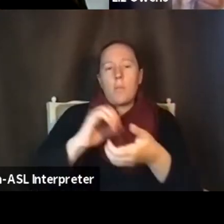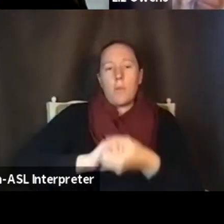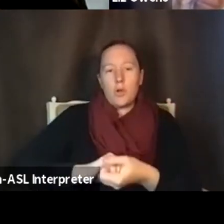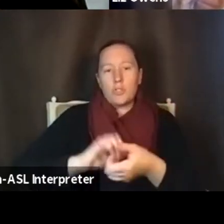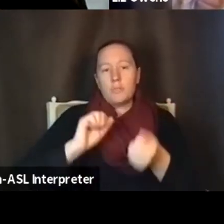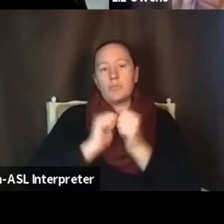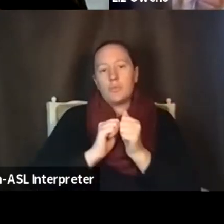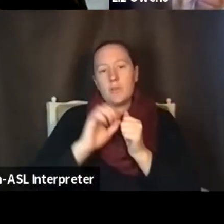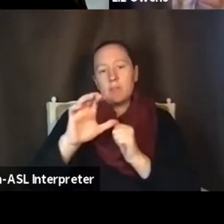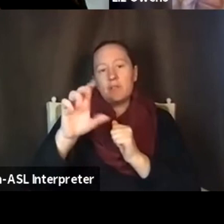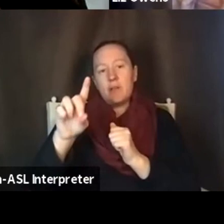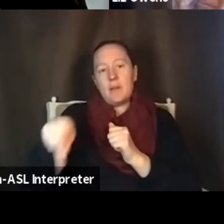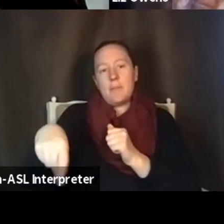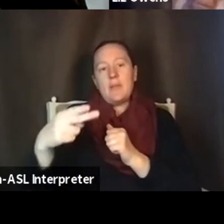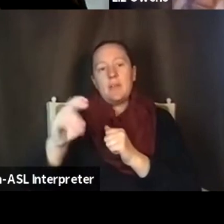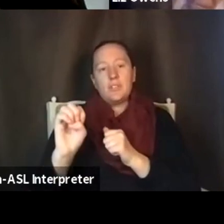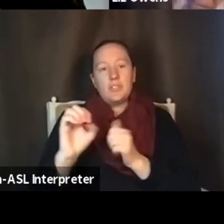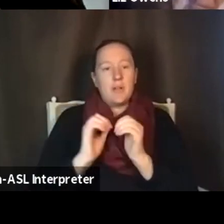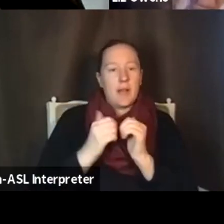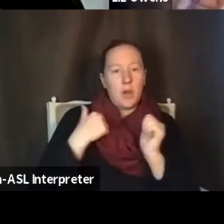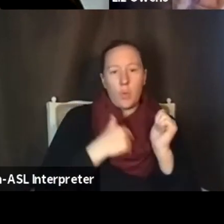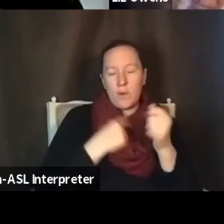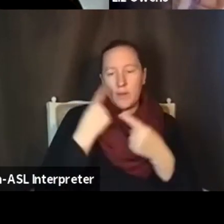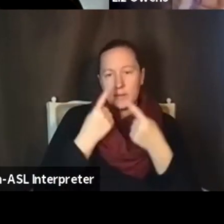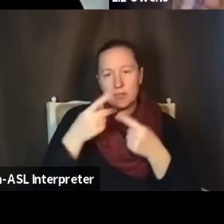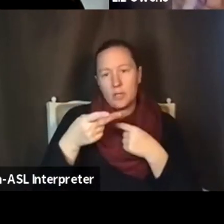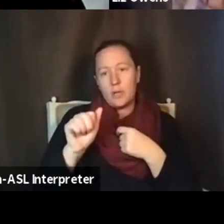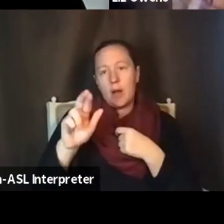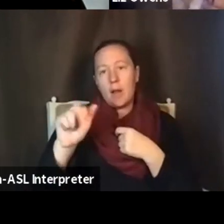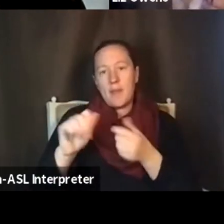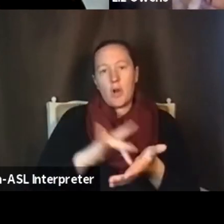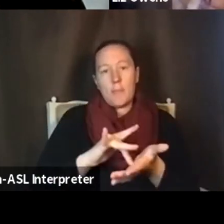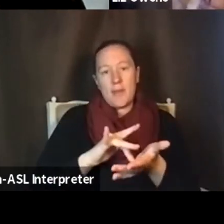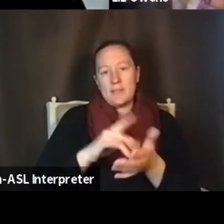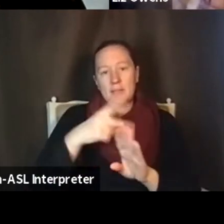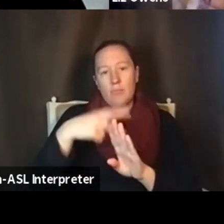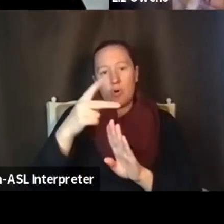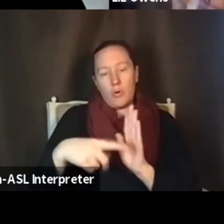CDPHE and how we consider paramedicine programs in our delivery system.